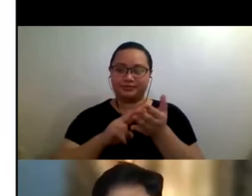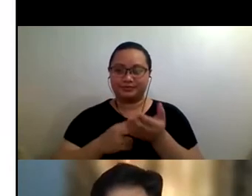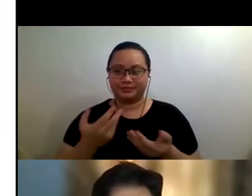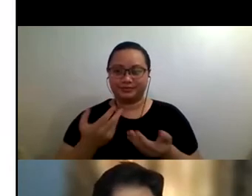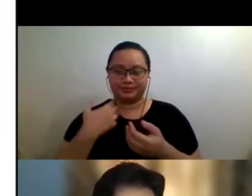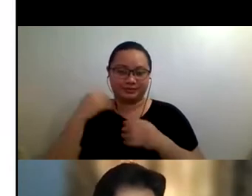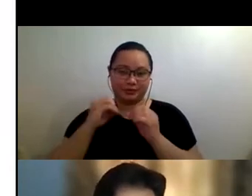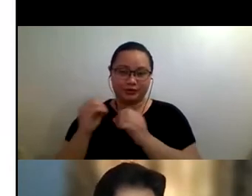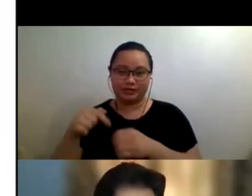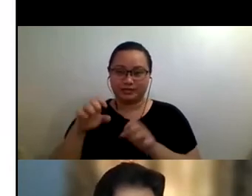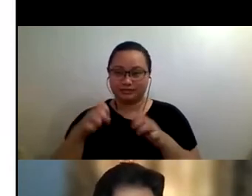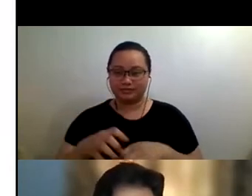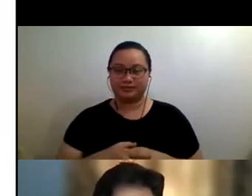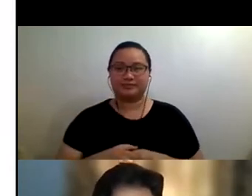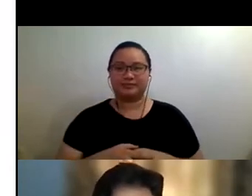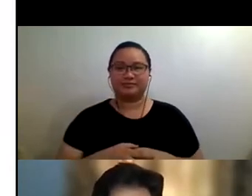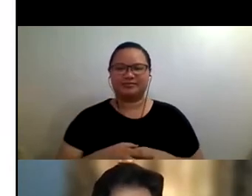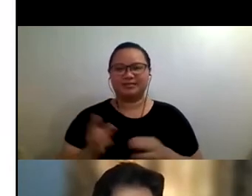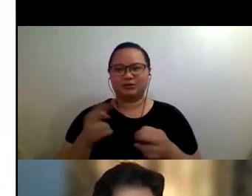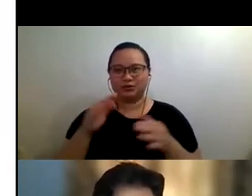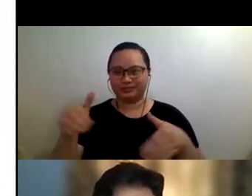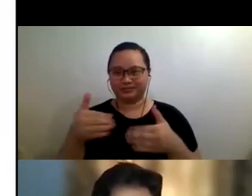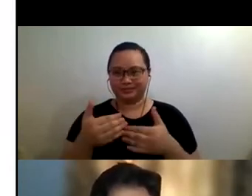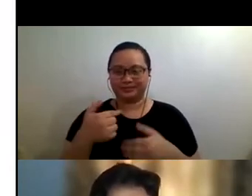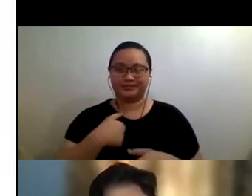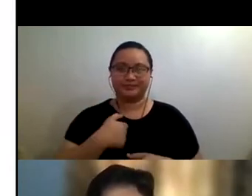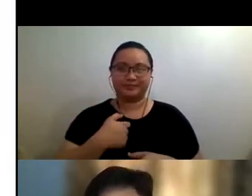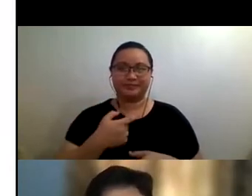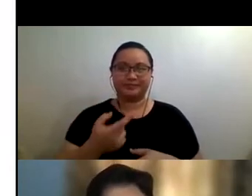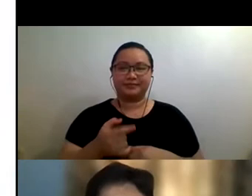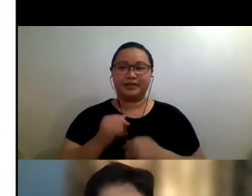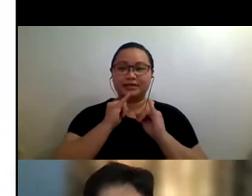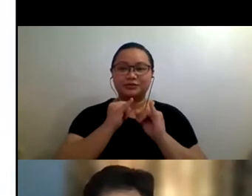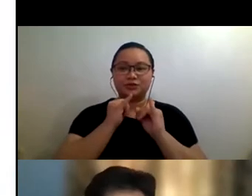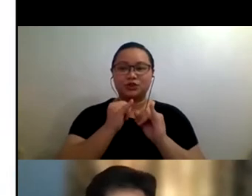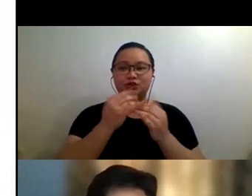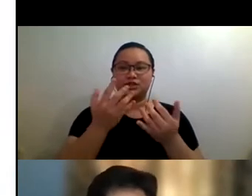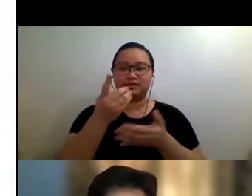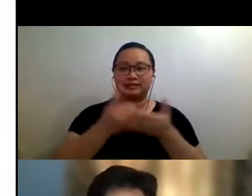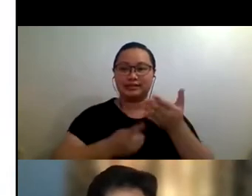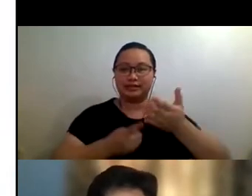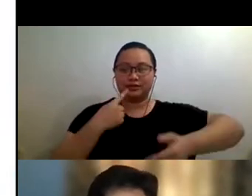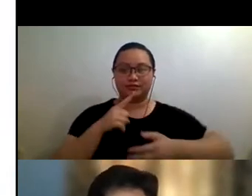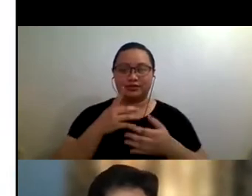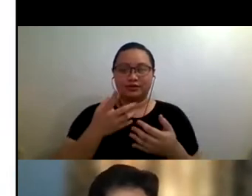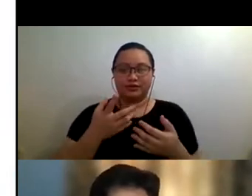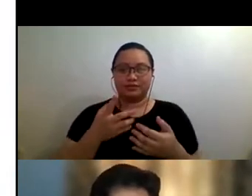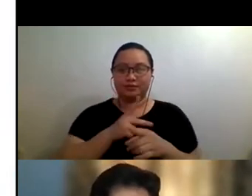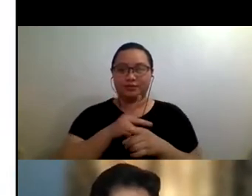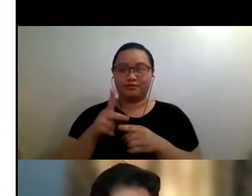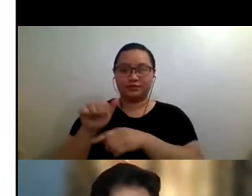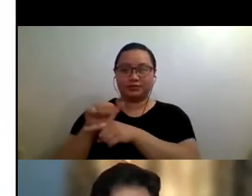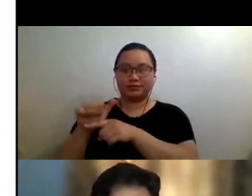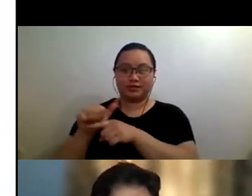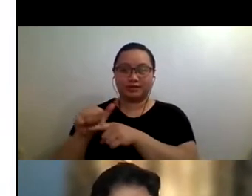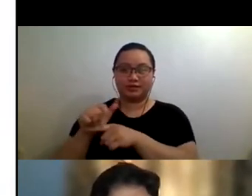So a quick introduction. No. So I am an instructional designer, professional trainer, and